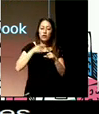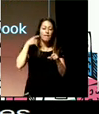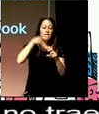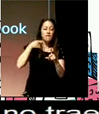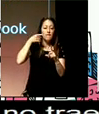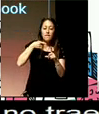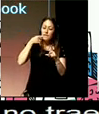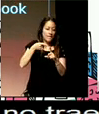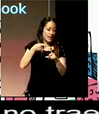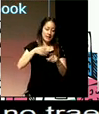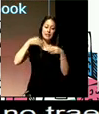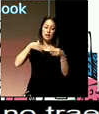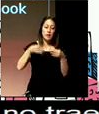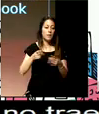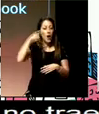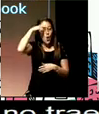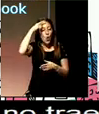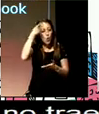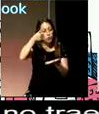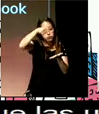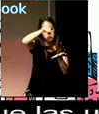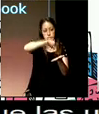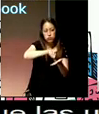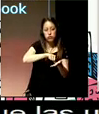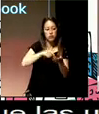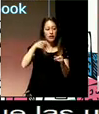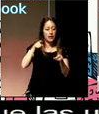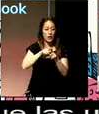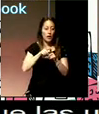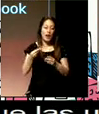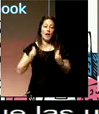Zambrano, that talks about utopias when designing cities.